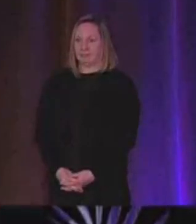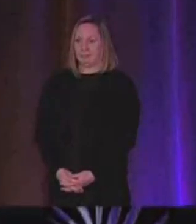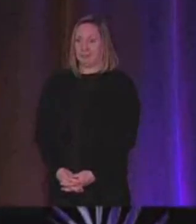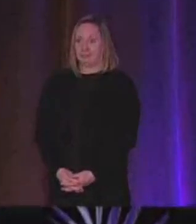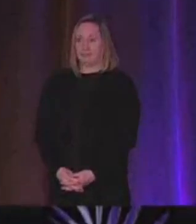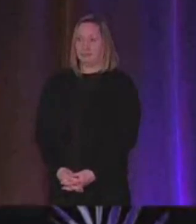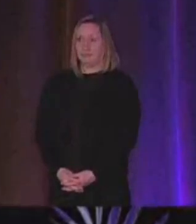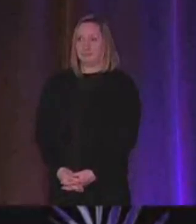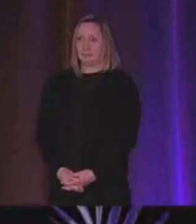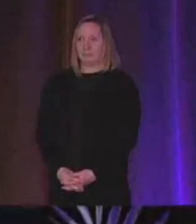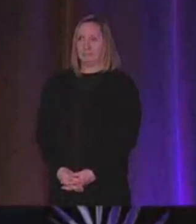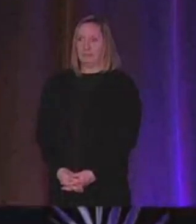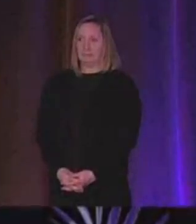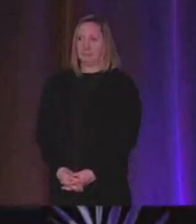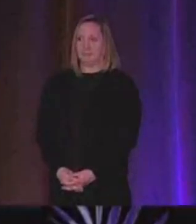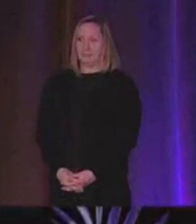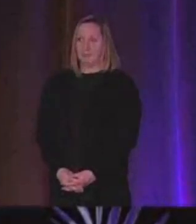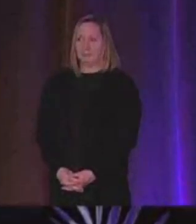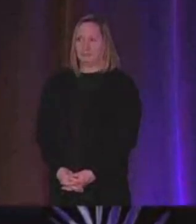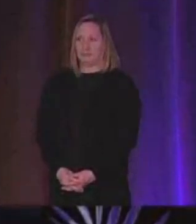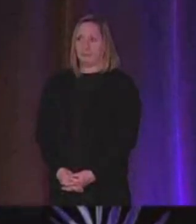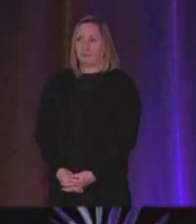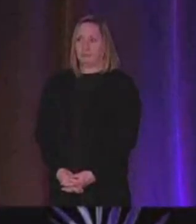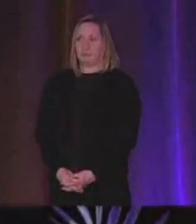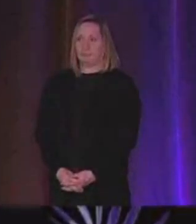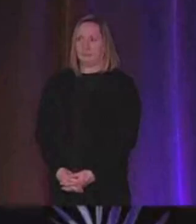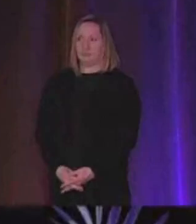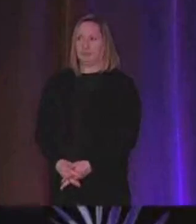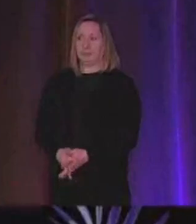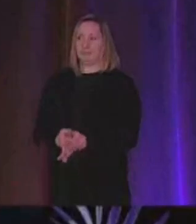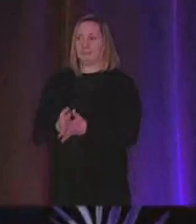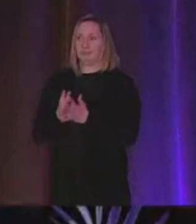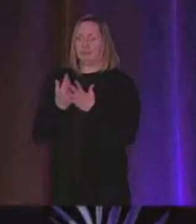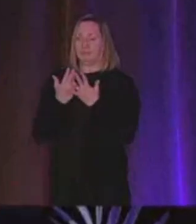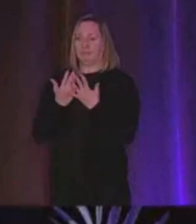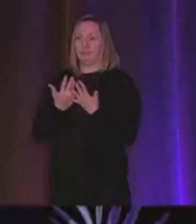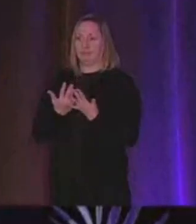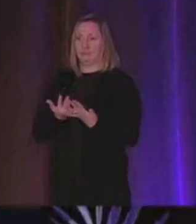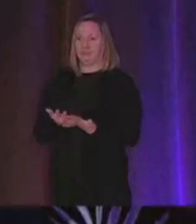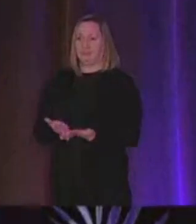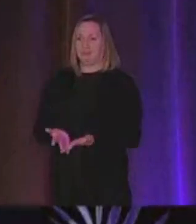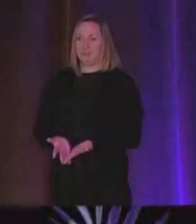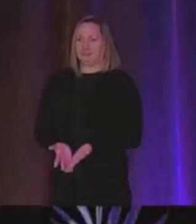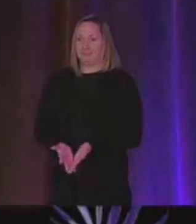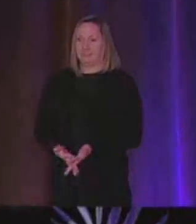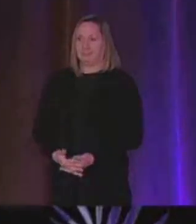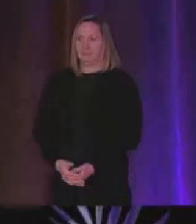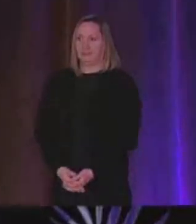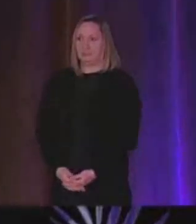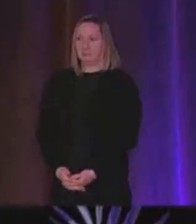definitely live demos are not the right approach for me. Okay.